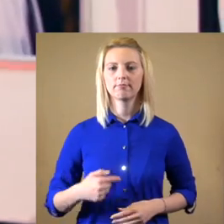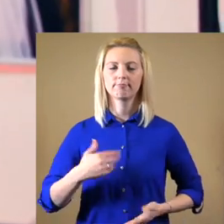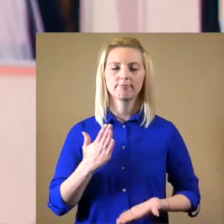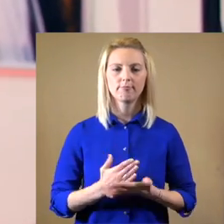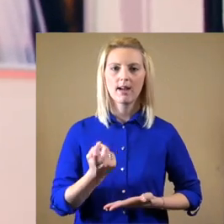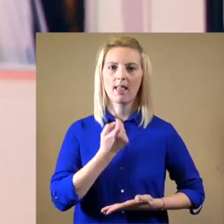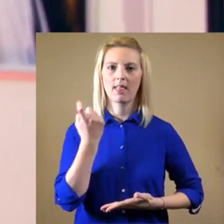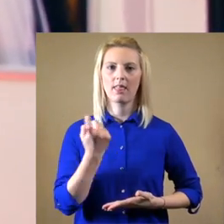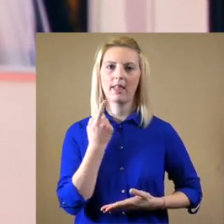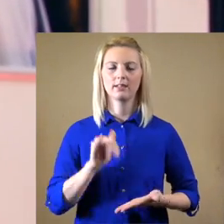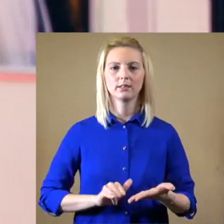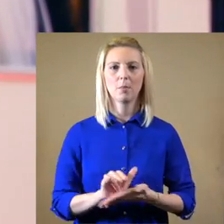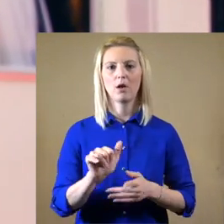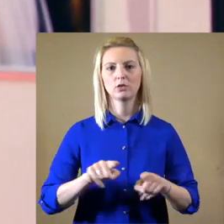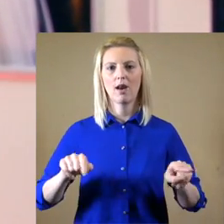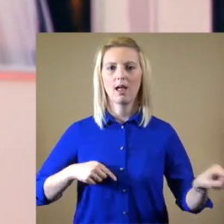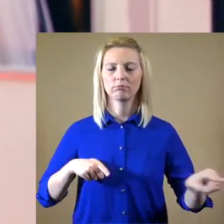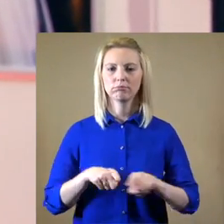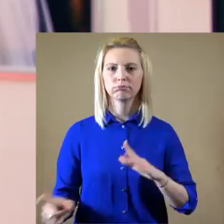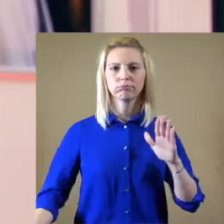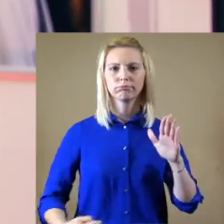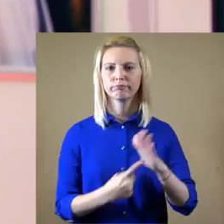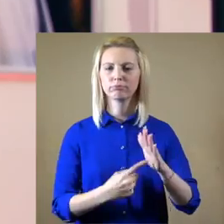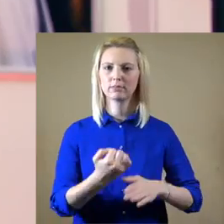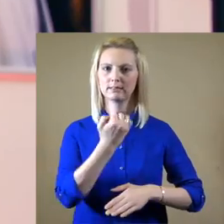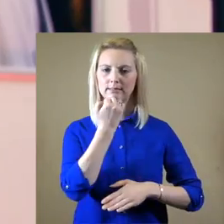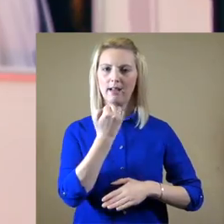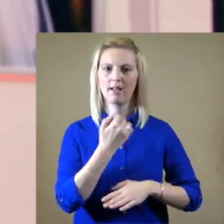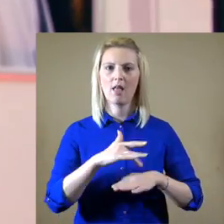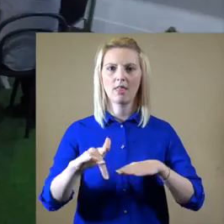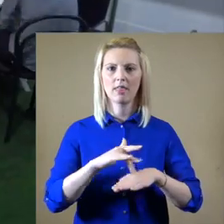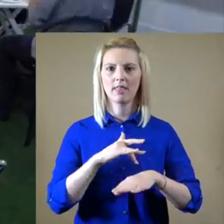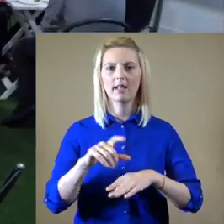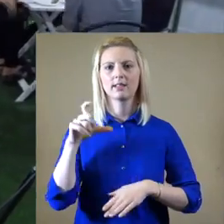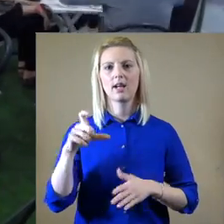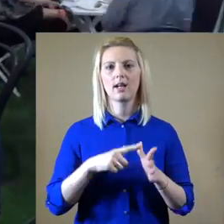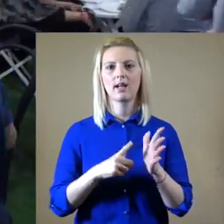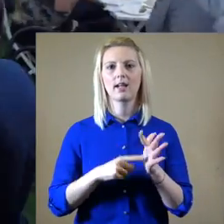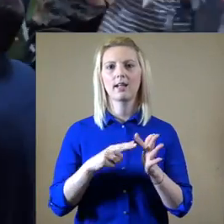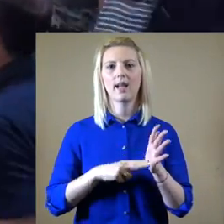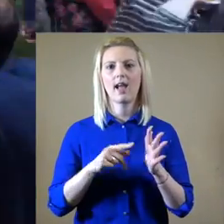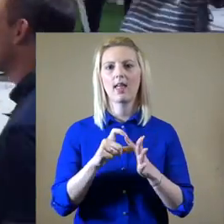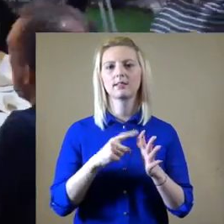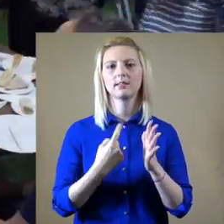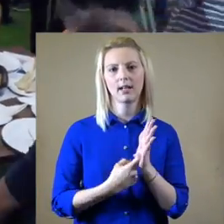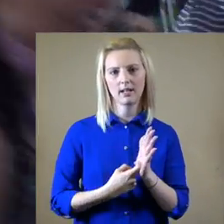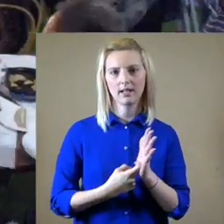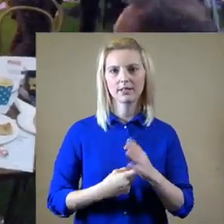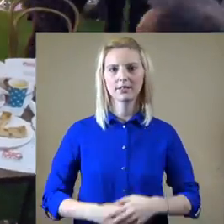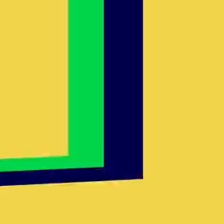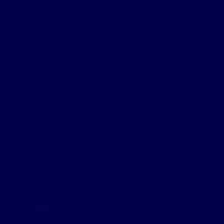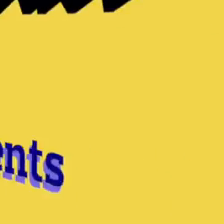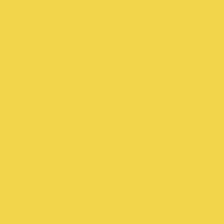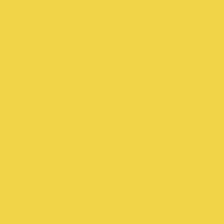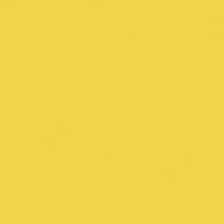I really think that Departure Lounge is one of the most crucial dates on the sort of annual theatre